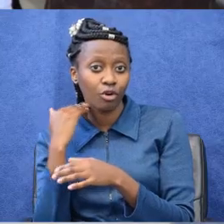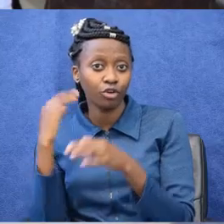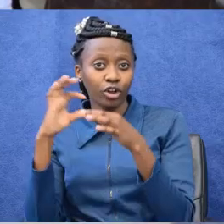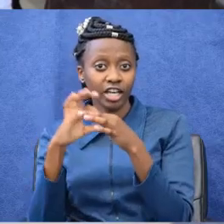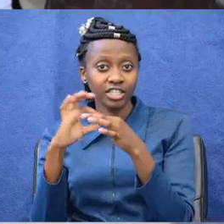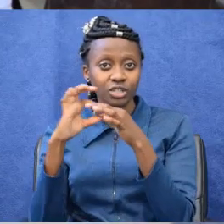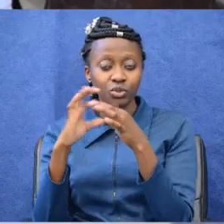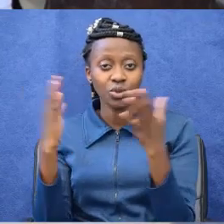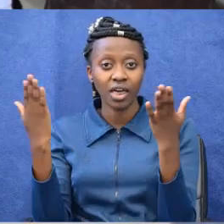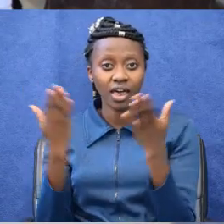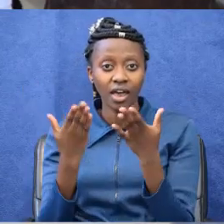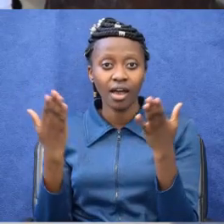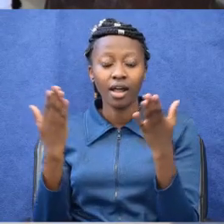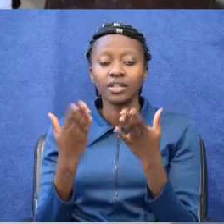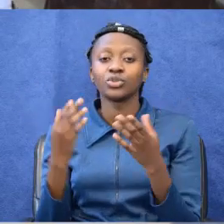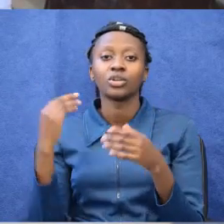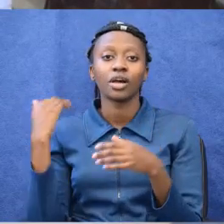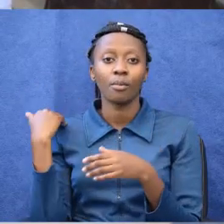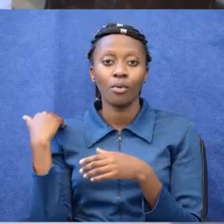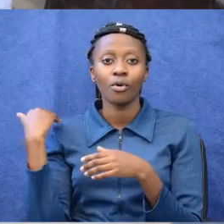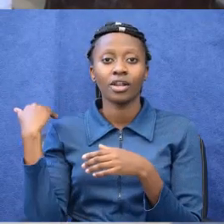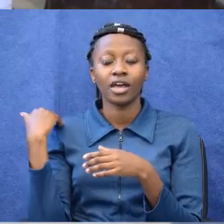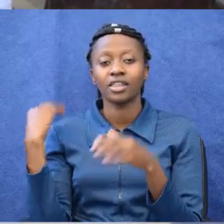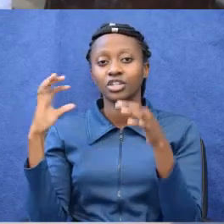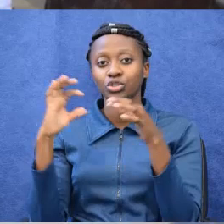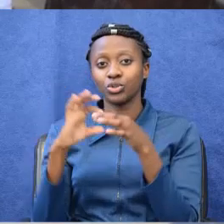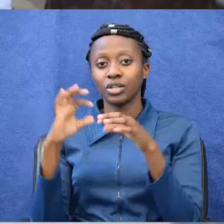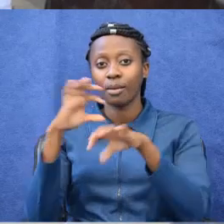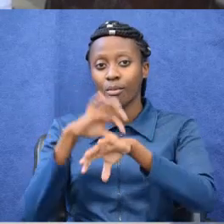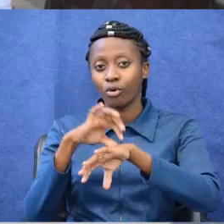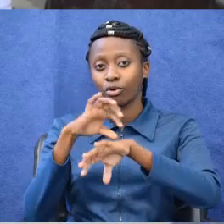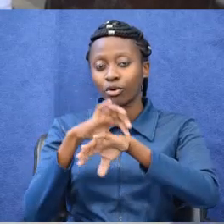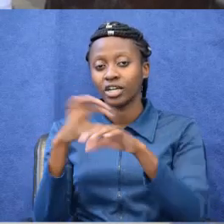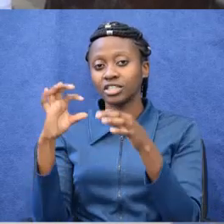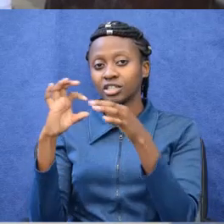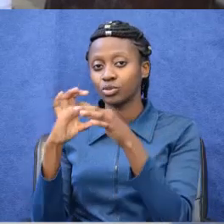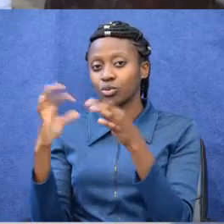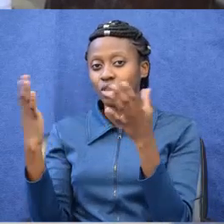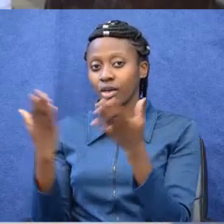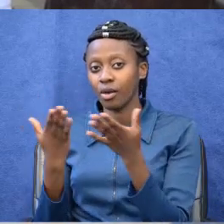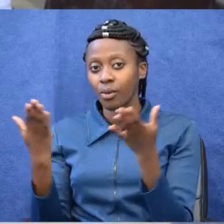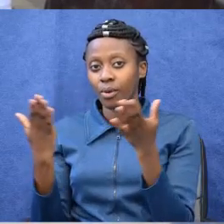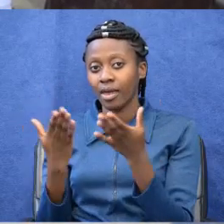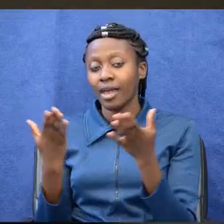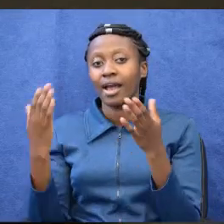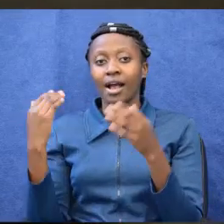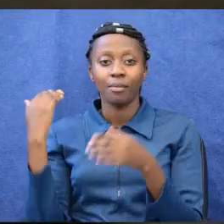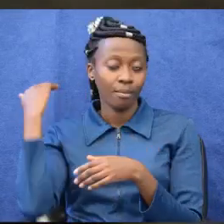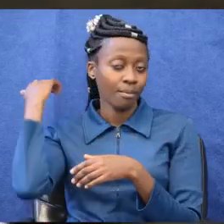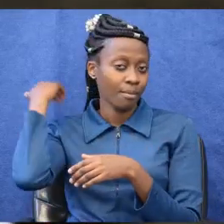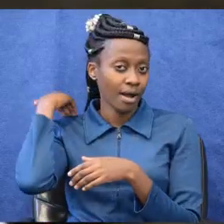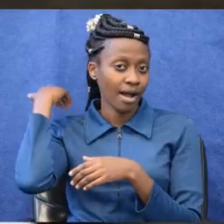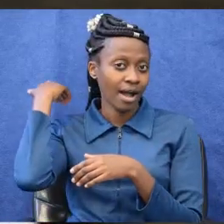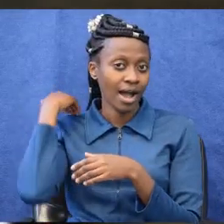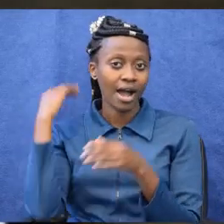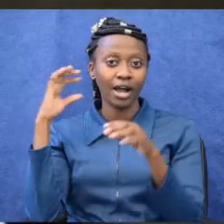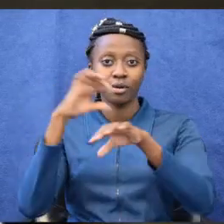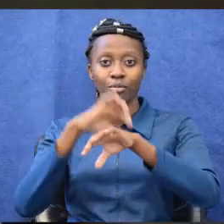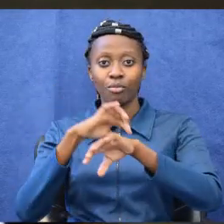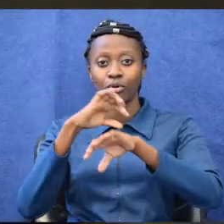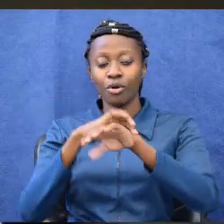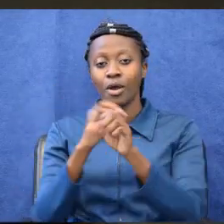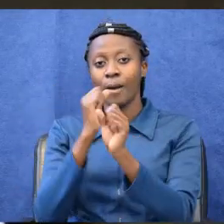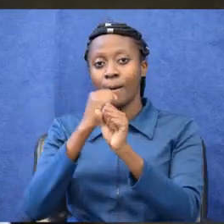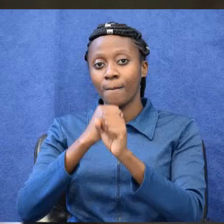the neck bone connected to the shoulders bone, and the shoulders bone connected to the back bone. They